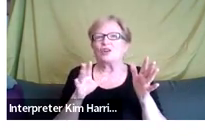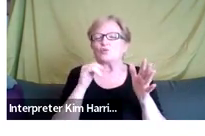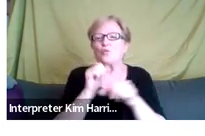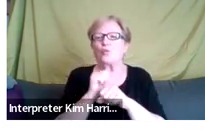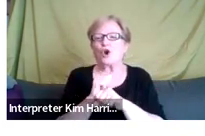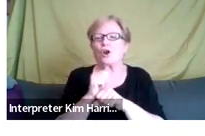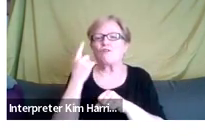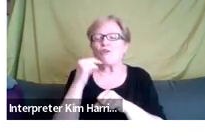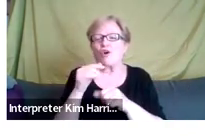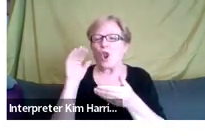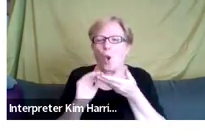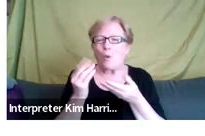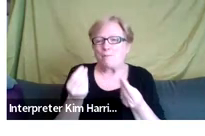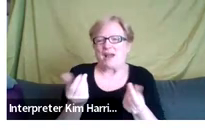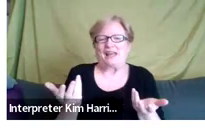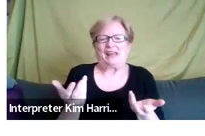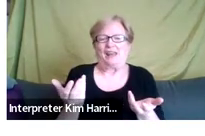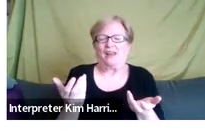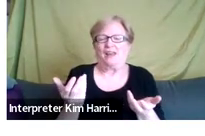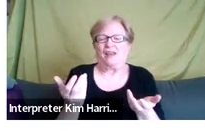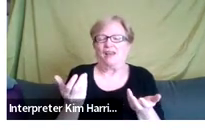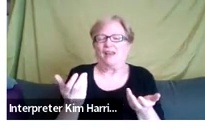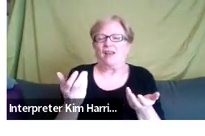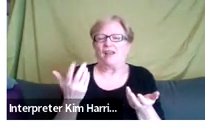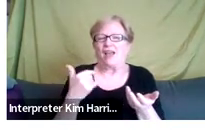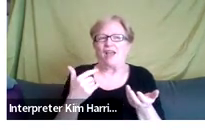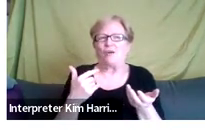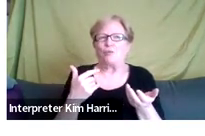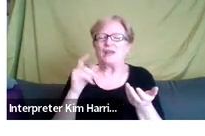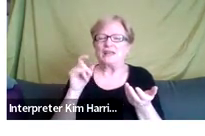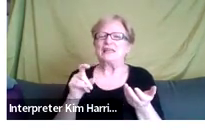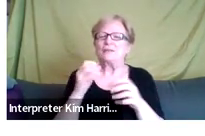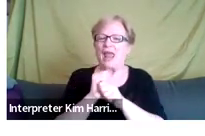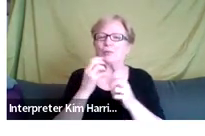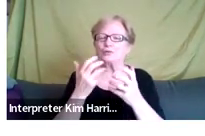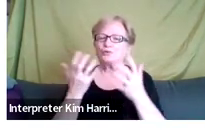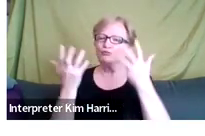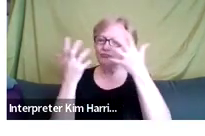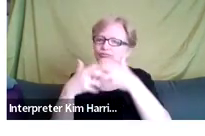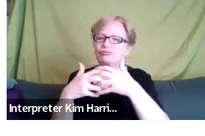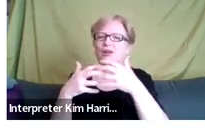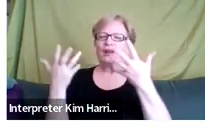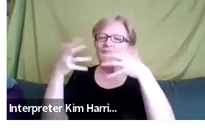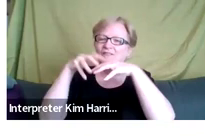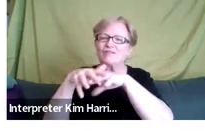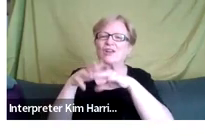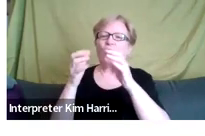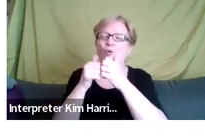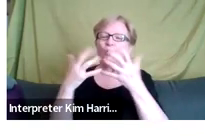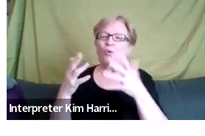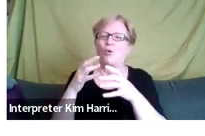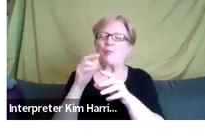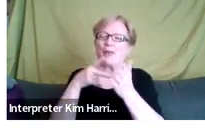for pennies and of the dollar as such. We need to be paid equitably as